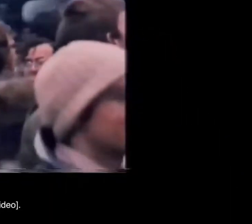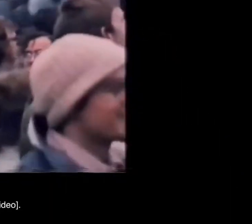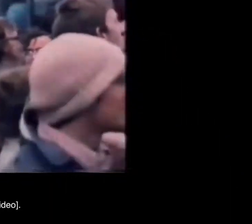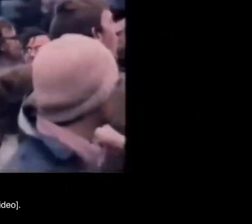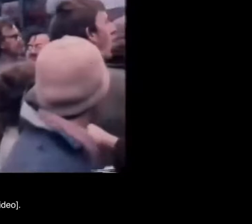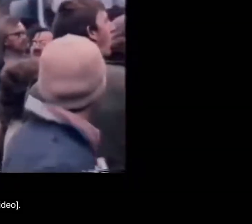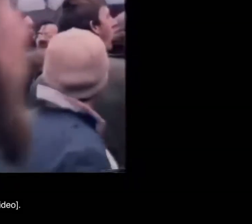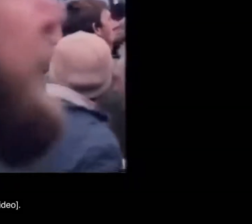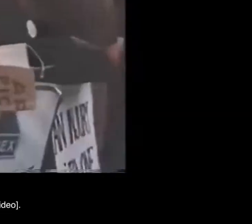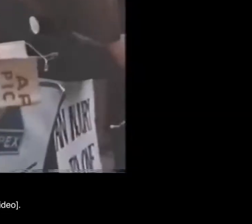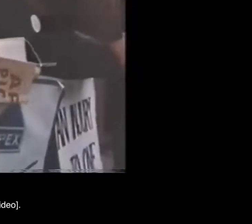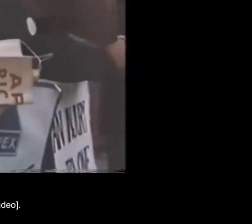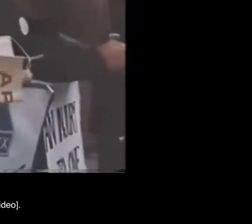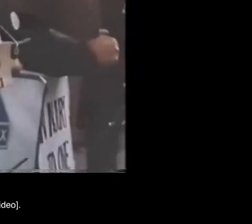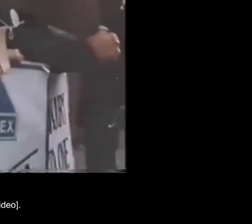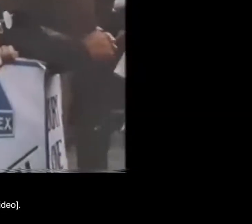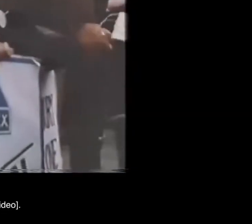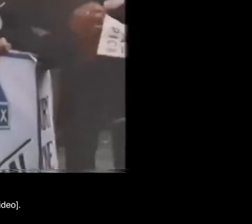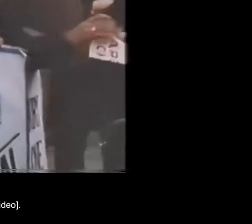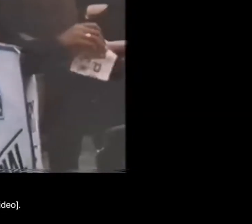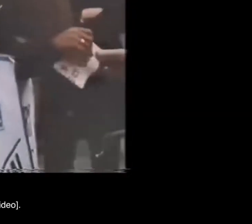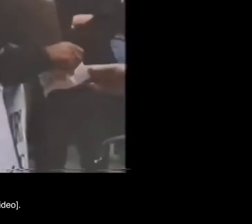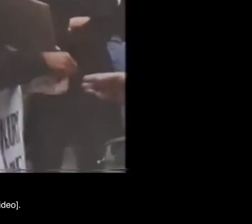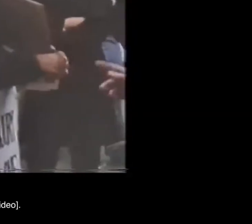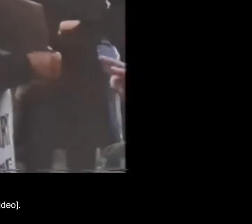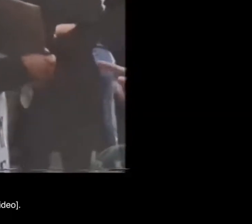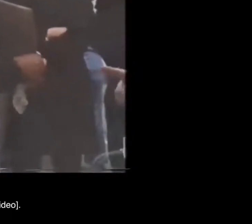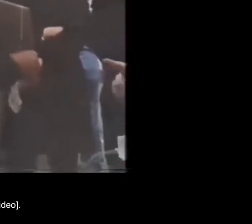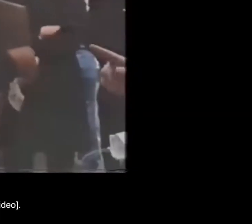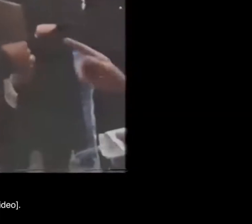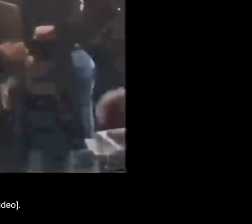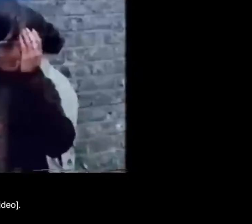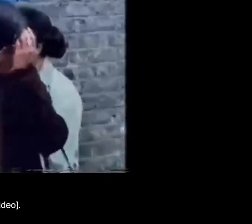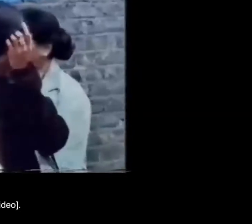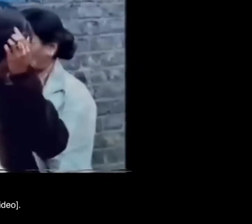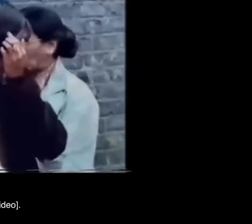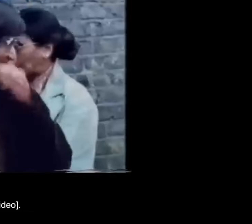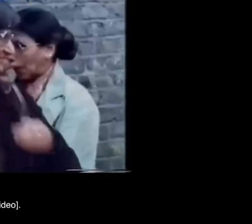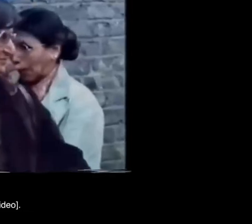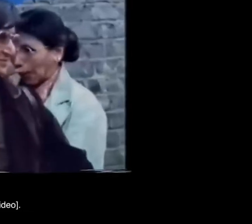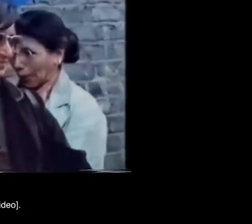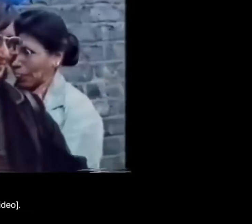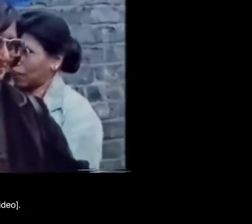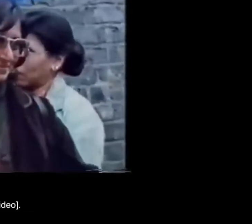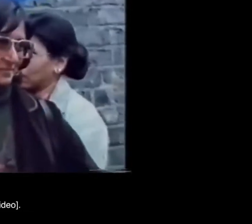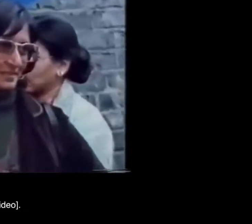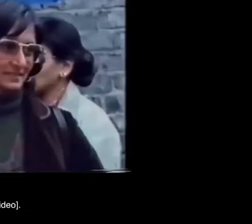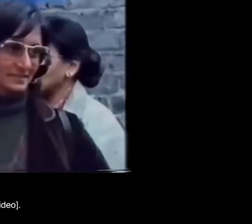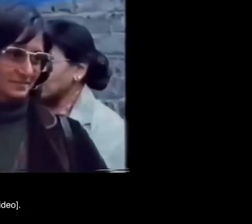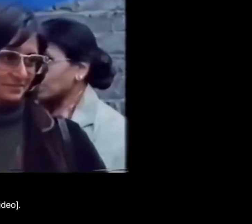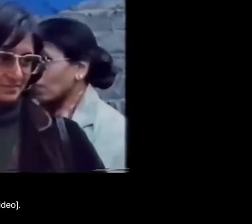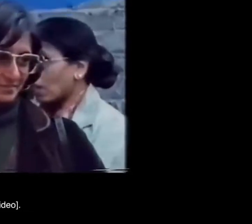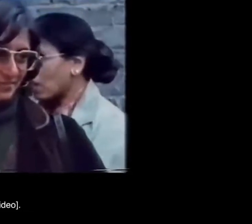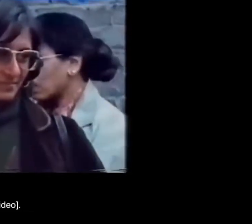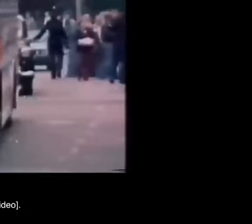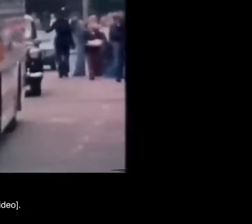bloody Cranwick site, where a wee small band of immigrants are fighting for their rights. So put your coat on, Jimmy lad, and come and